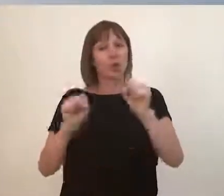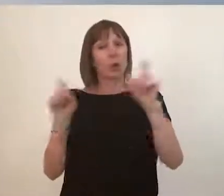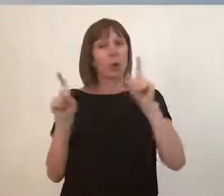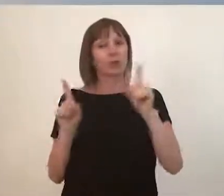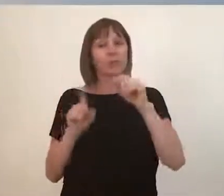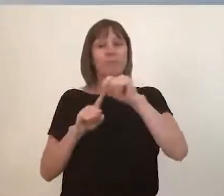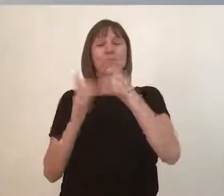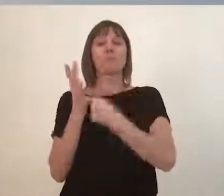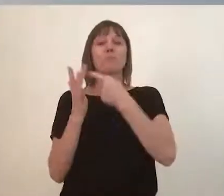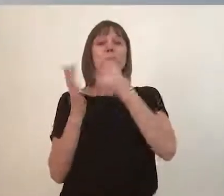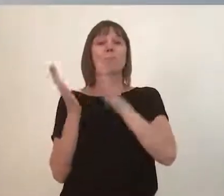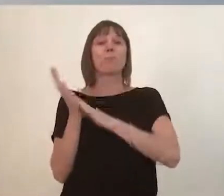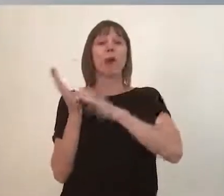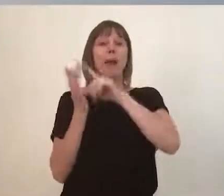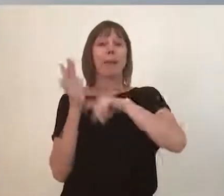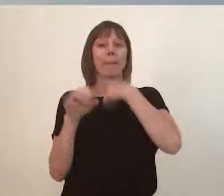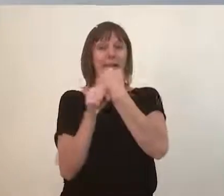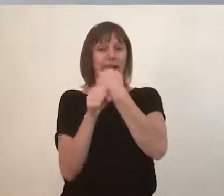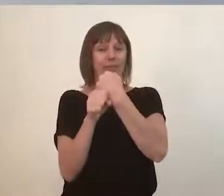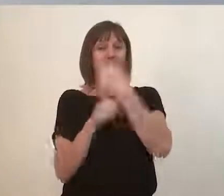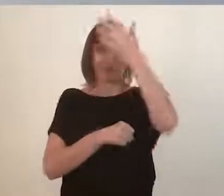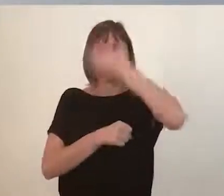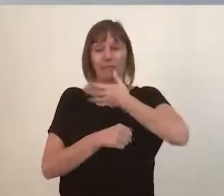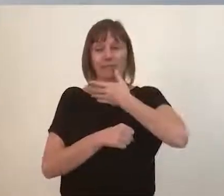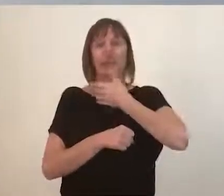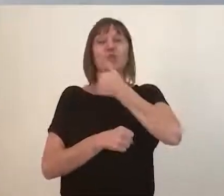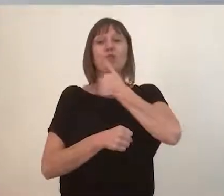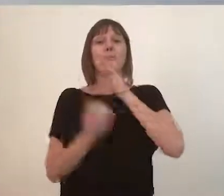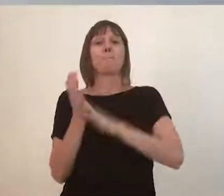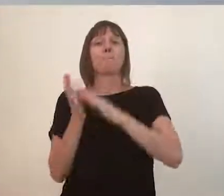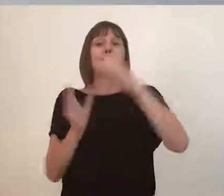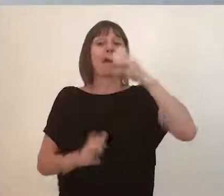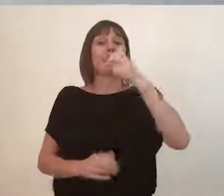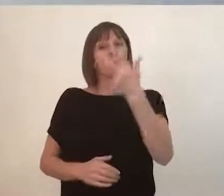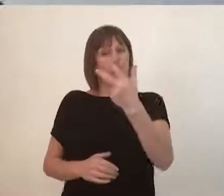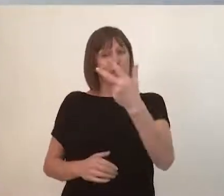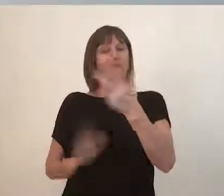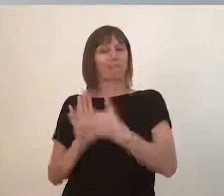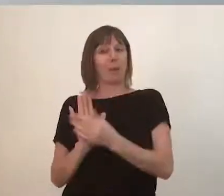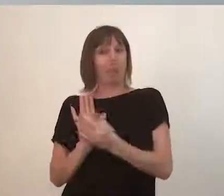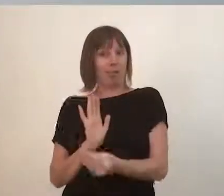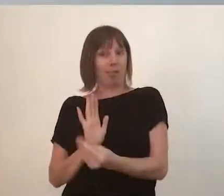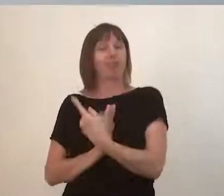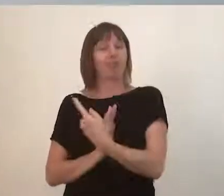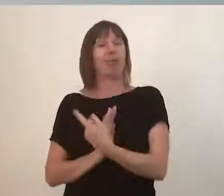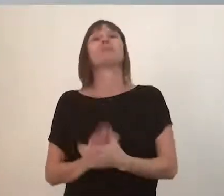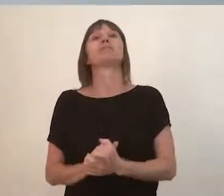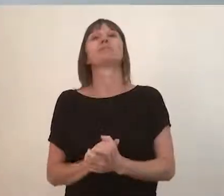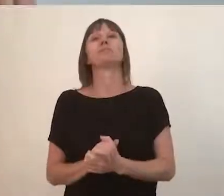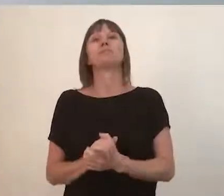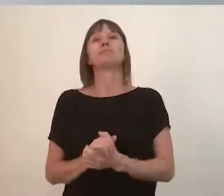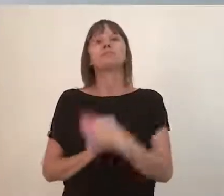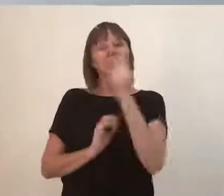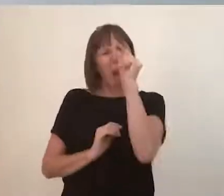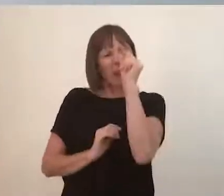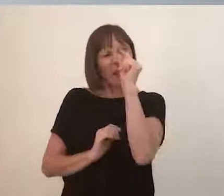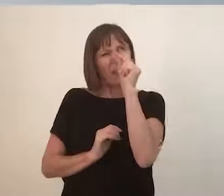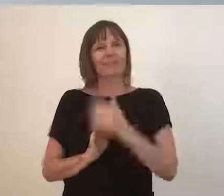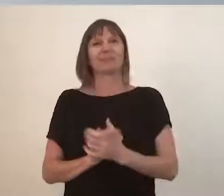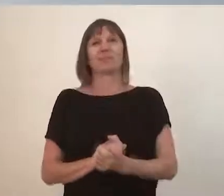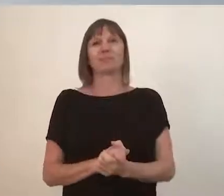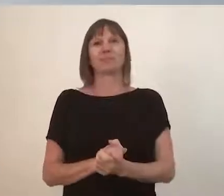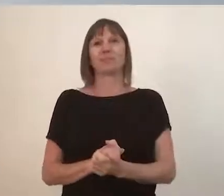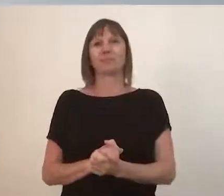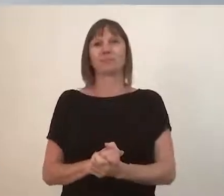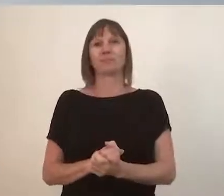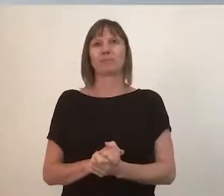keep watching. Okay, so I'm gonna start by priming my face. So I'm gonna use a MAC free sample. Love my